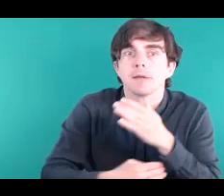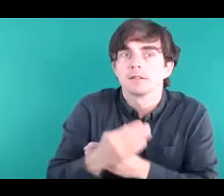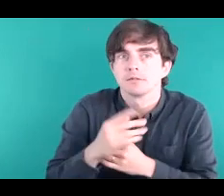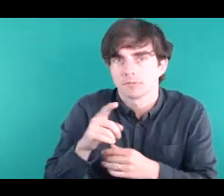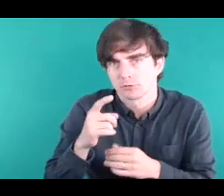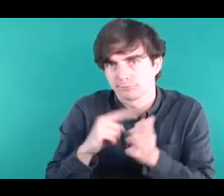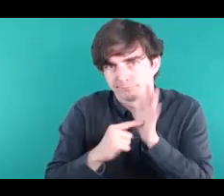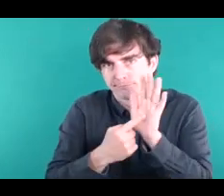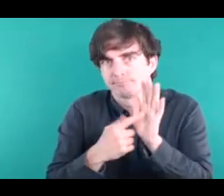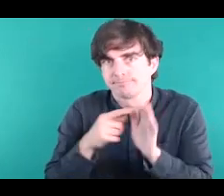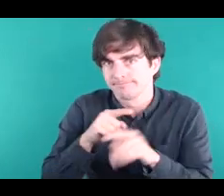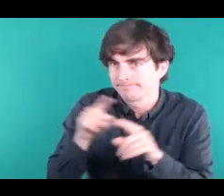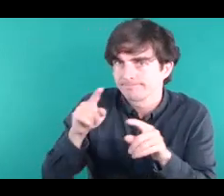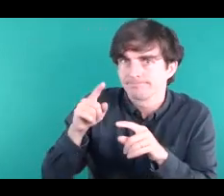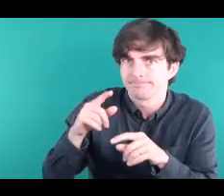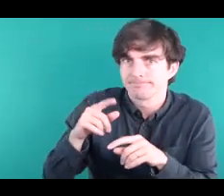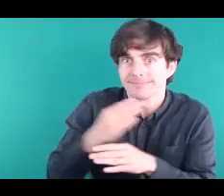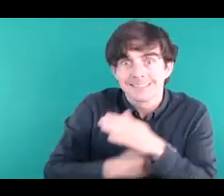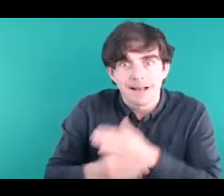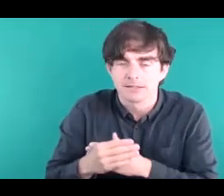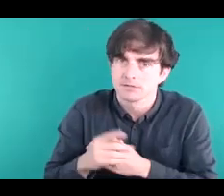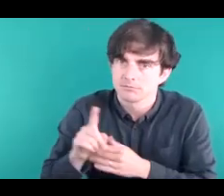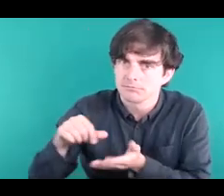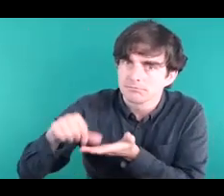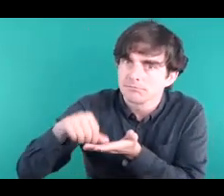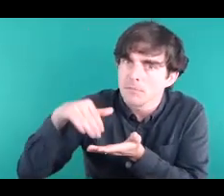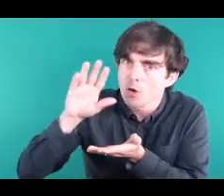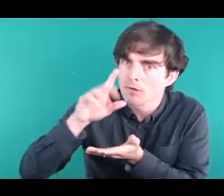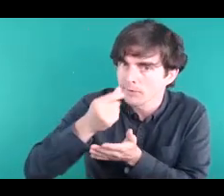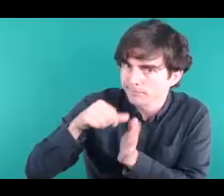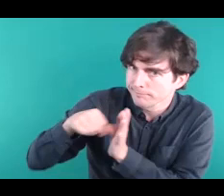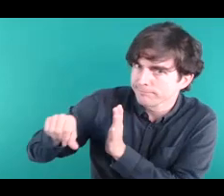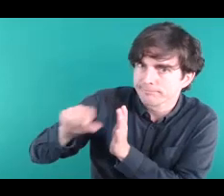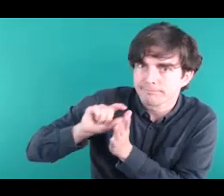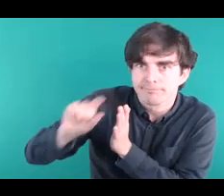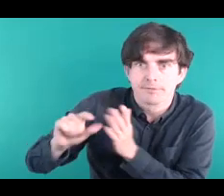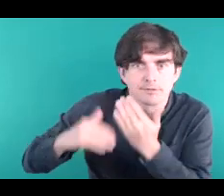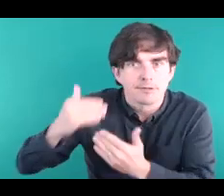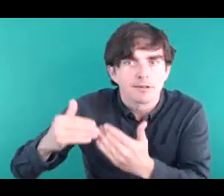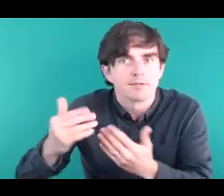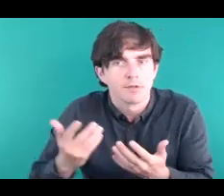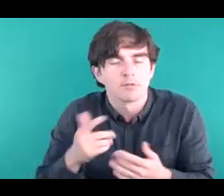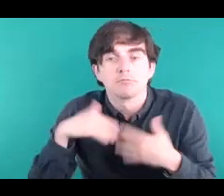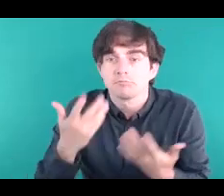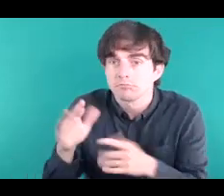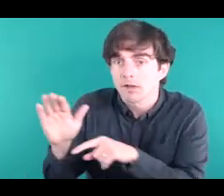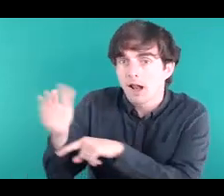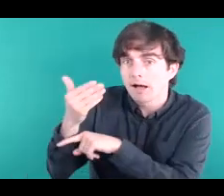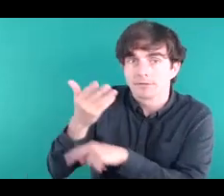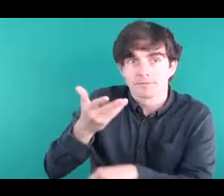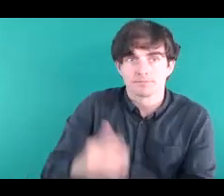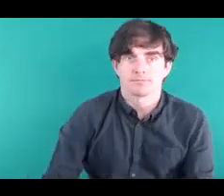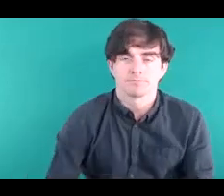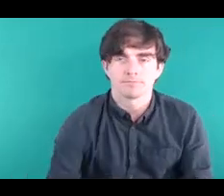disability. So next slide, please. There is somewhat of a sense of urgency because